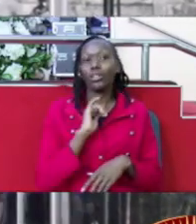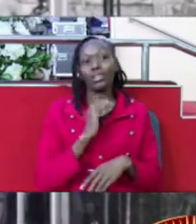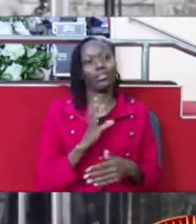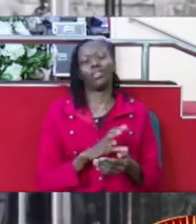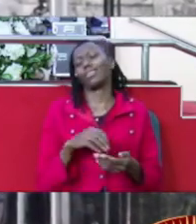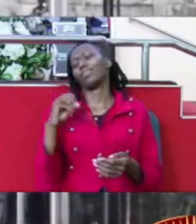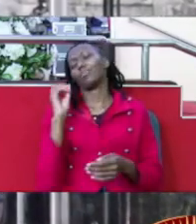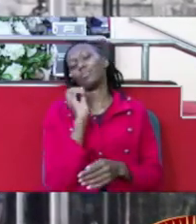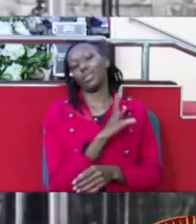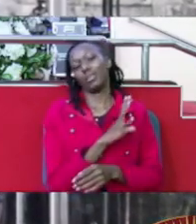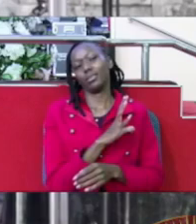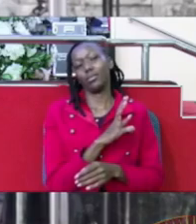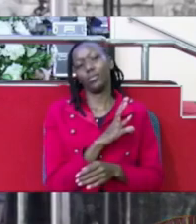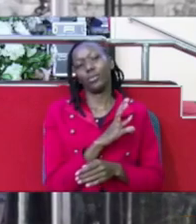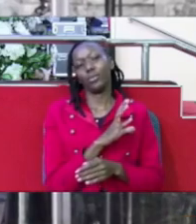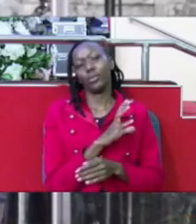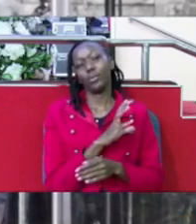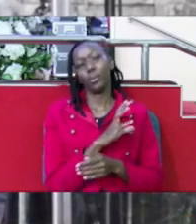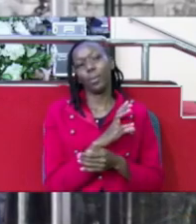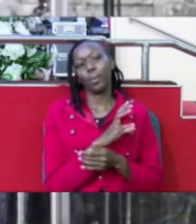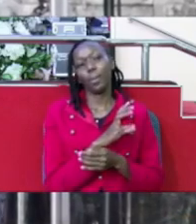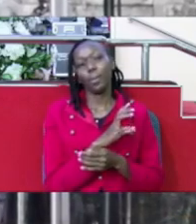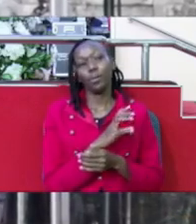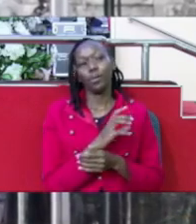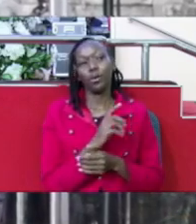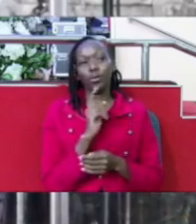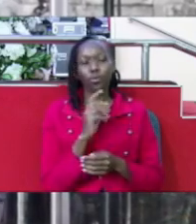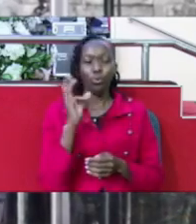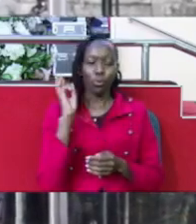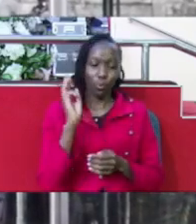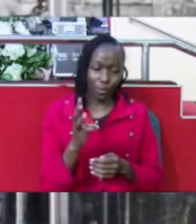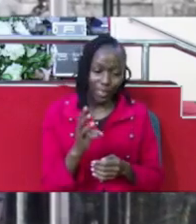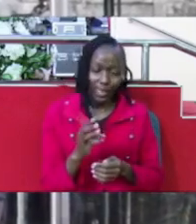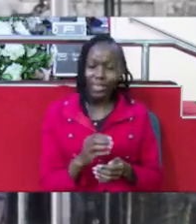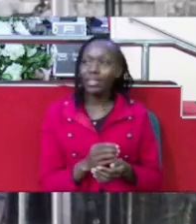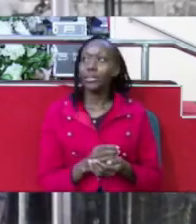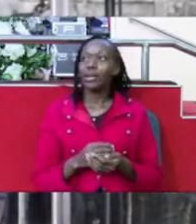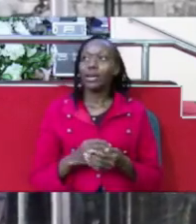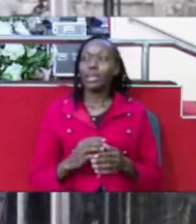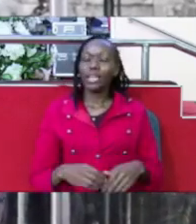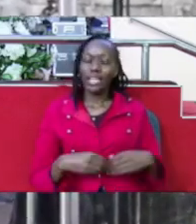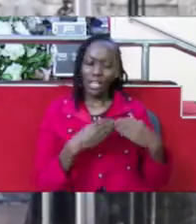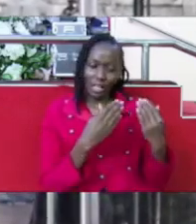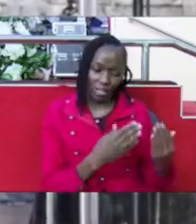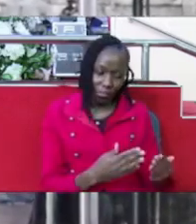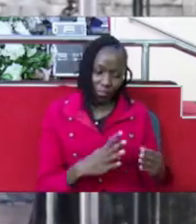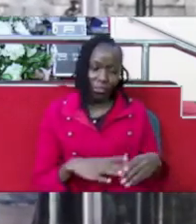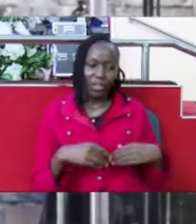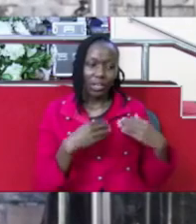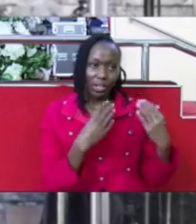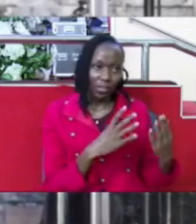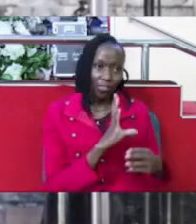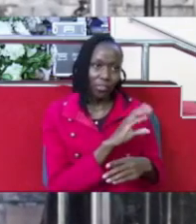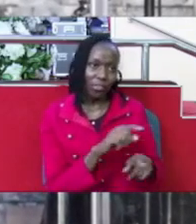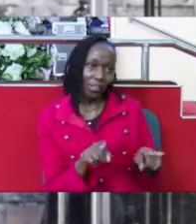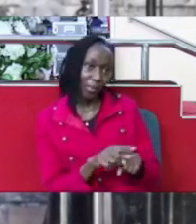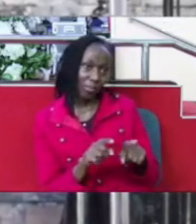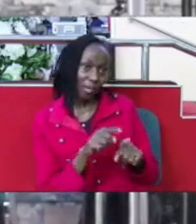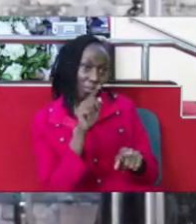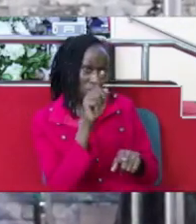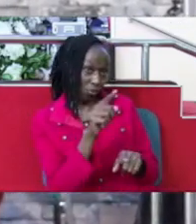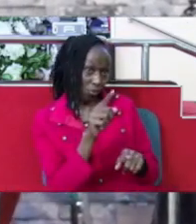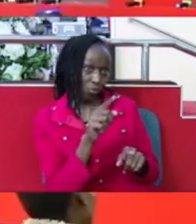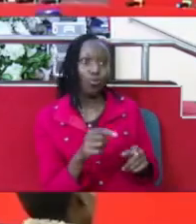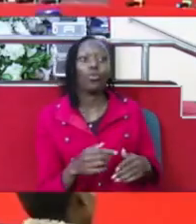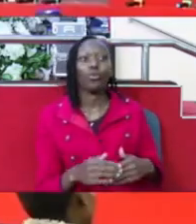Na kumtumikia Mungu kuna gharama. You will spend and be spent. Utaweza kutumika na utaweza kutumia. It's not a job for